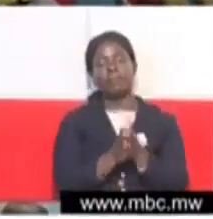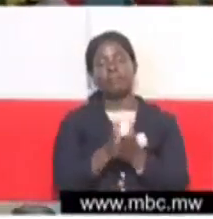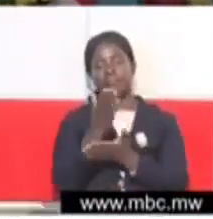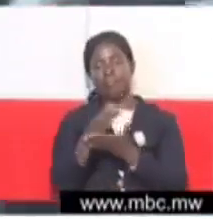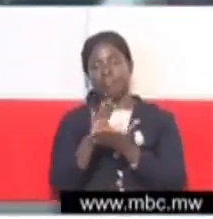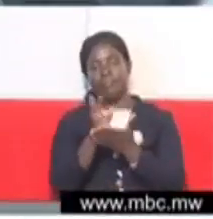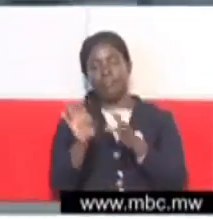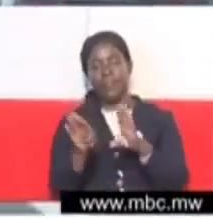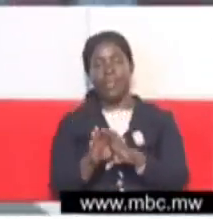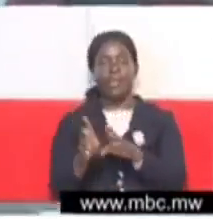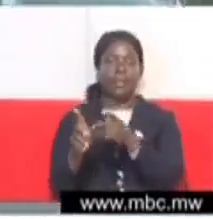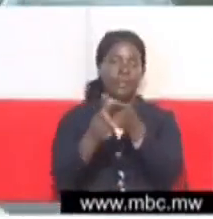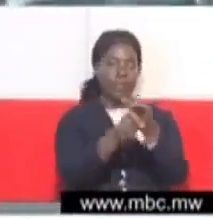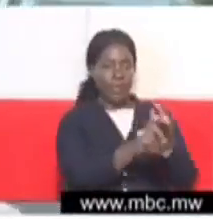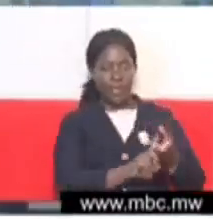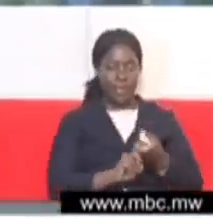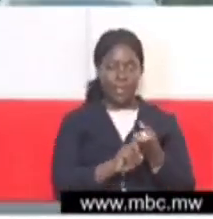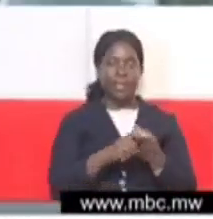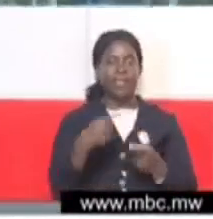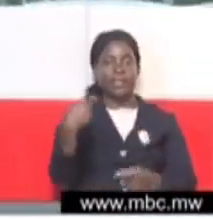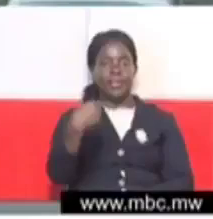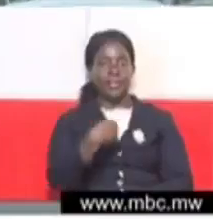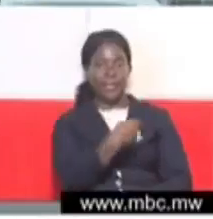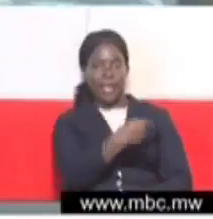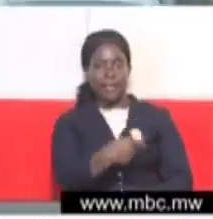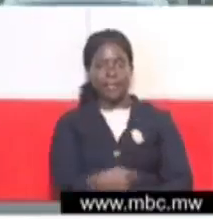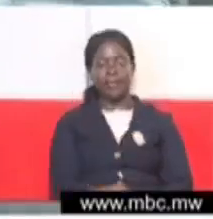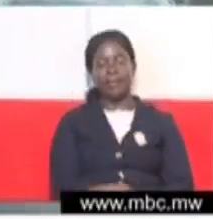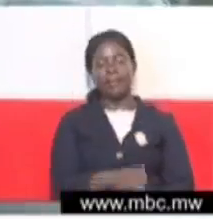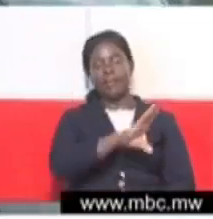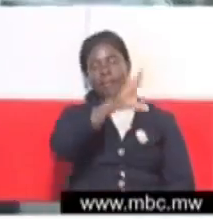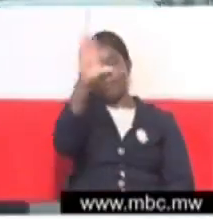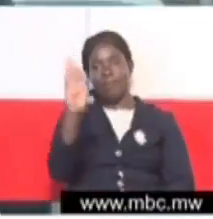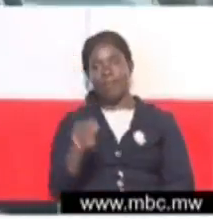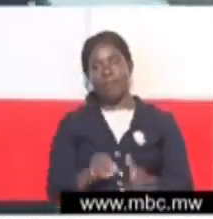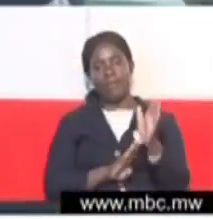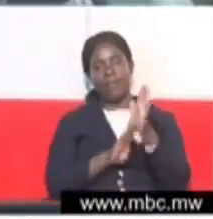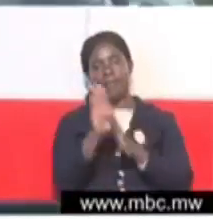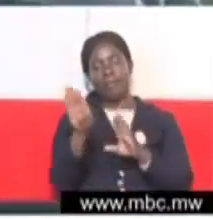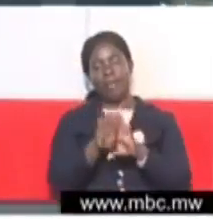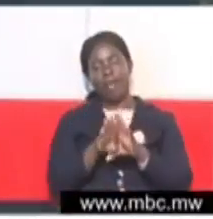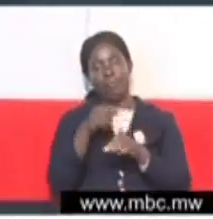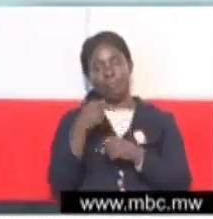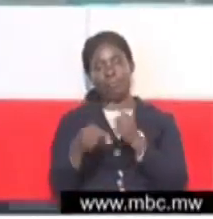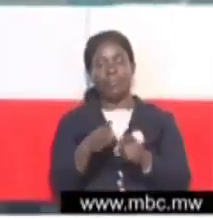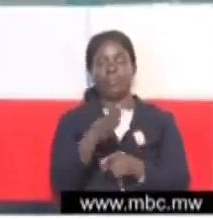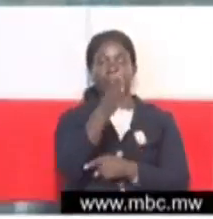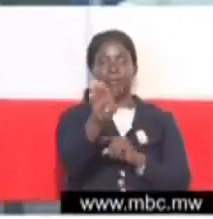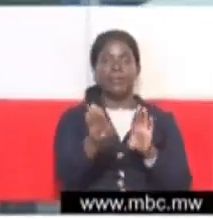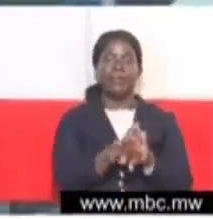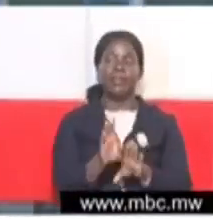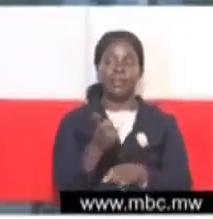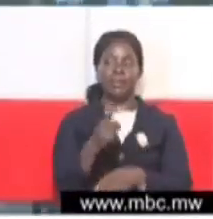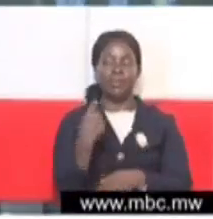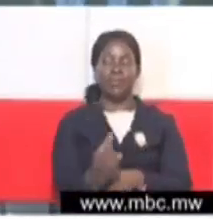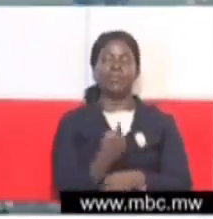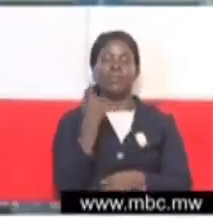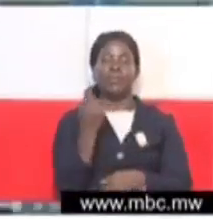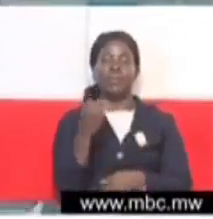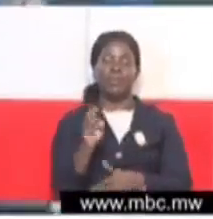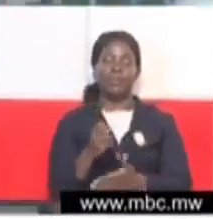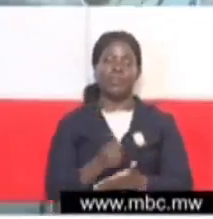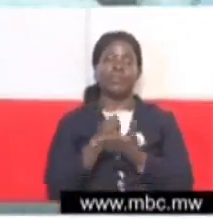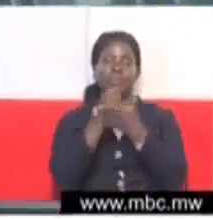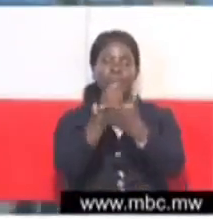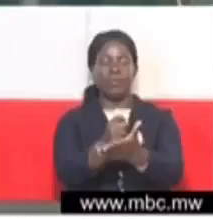with China, as China's influence on the African development narrative continues to grow, not just as a donor for various